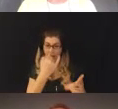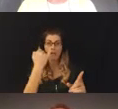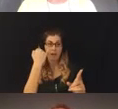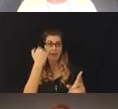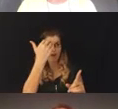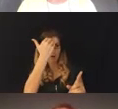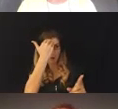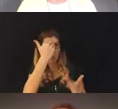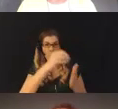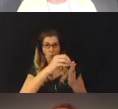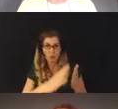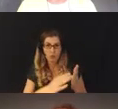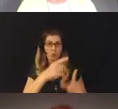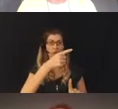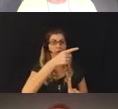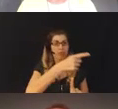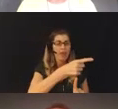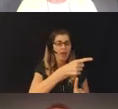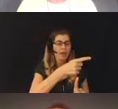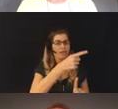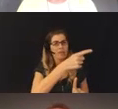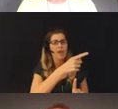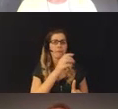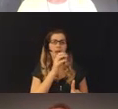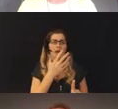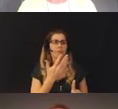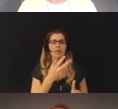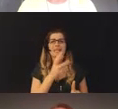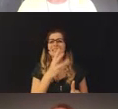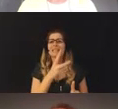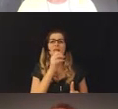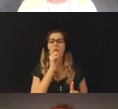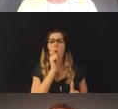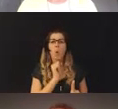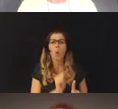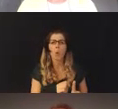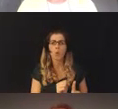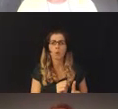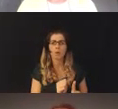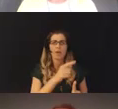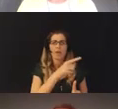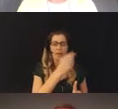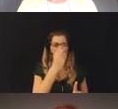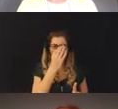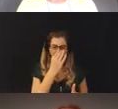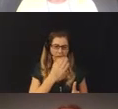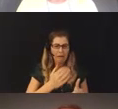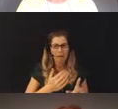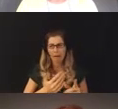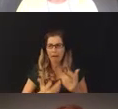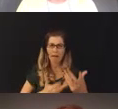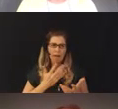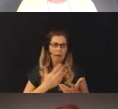that they're thinking about their life at 16 years old from a lens of how long I can make it, right? From a survival